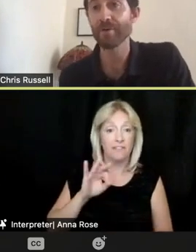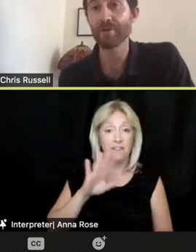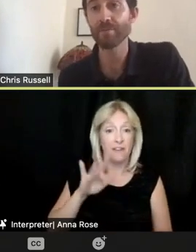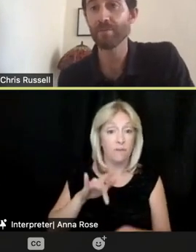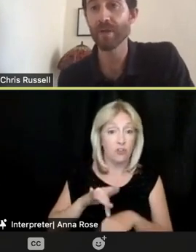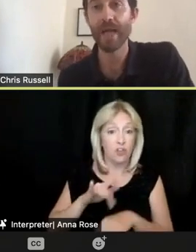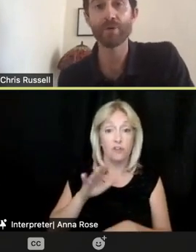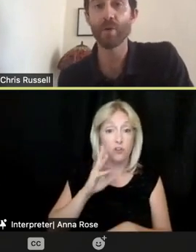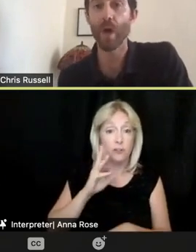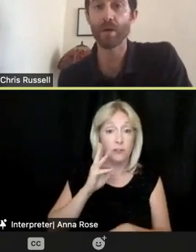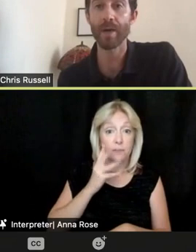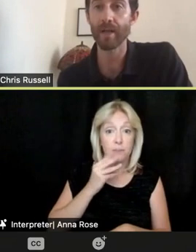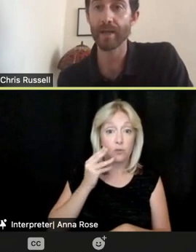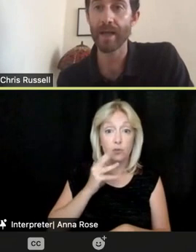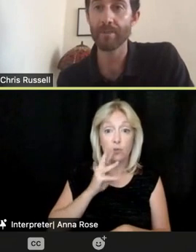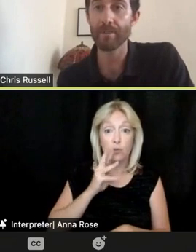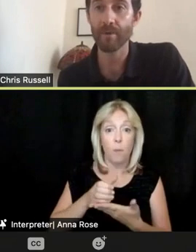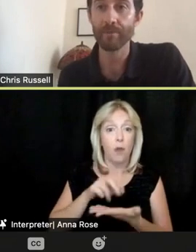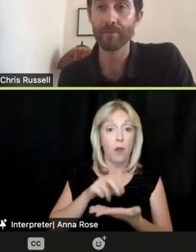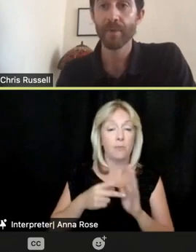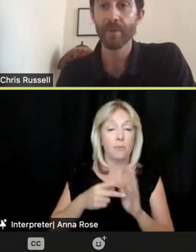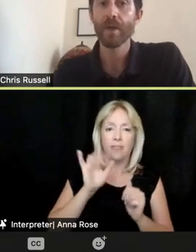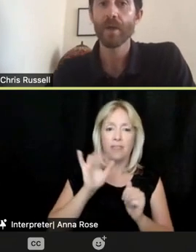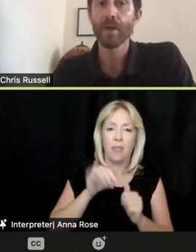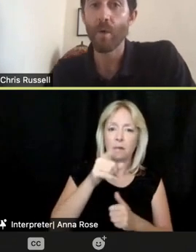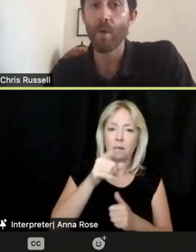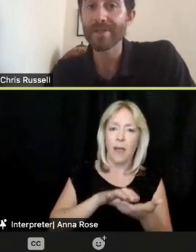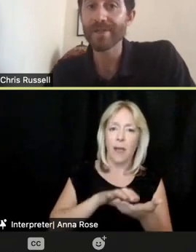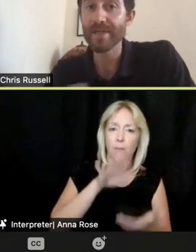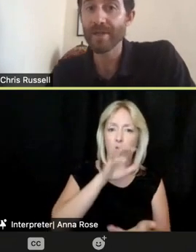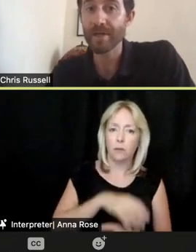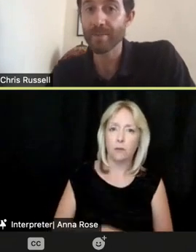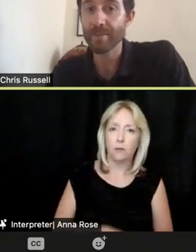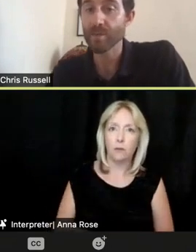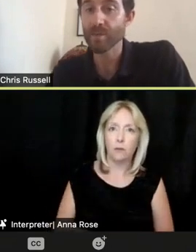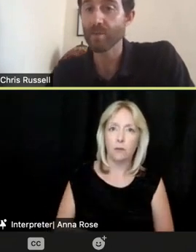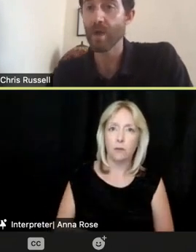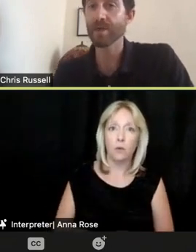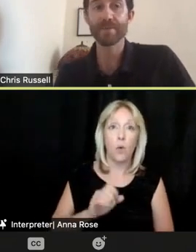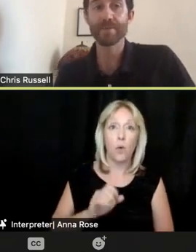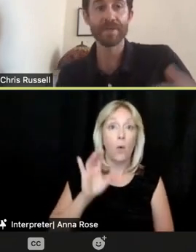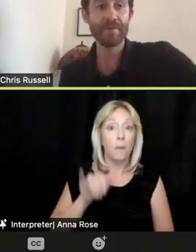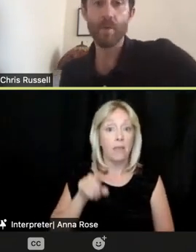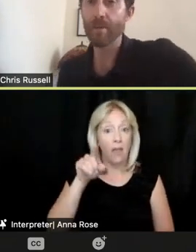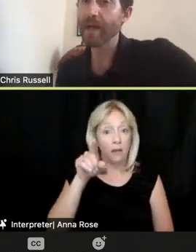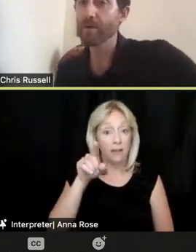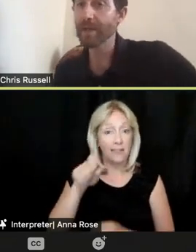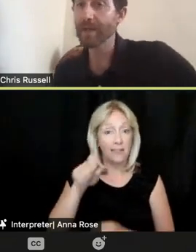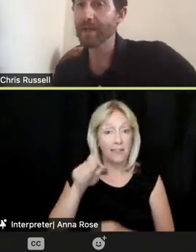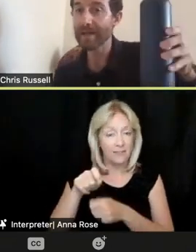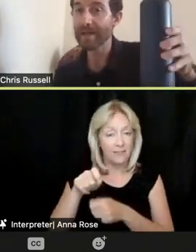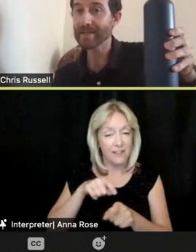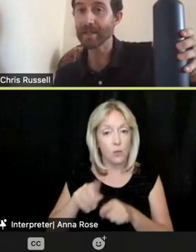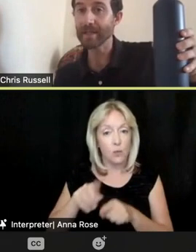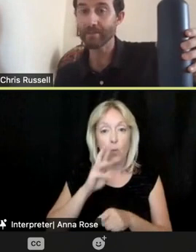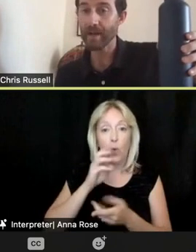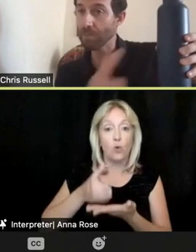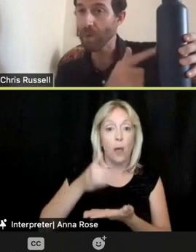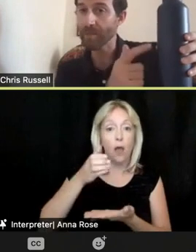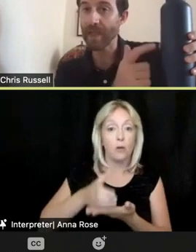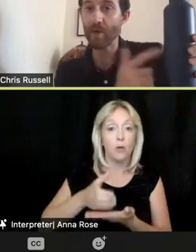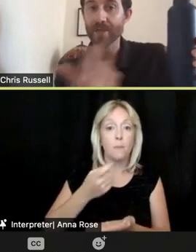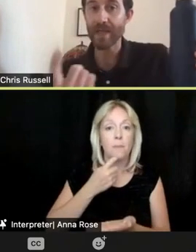if they've never encountered a water bottle like that before. Or is this their experience with water, a specific water bottle, or like a